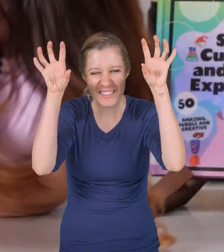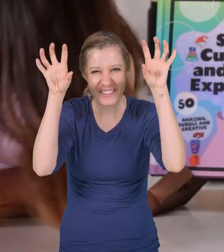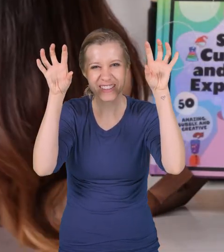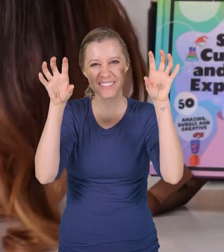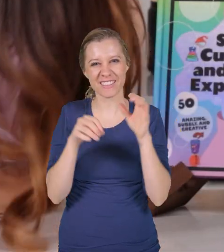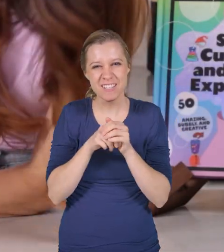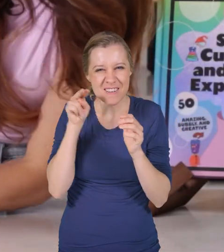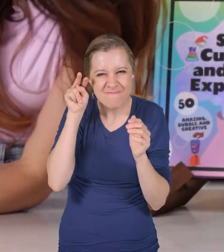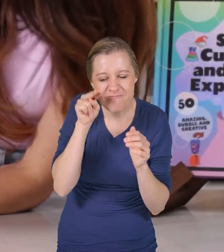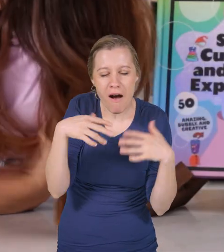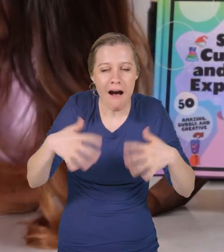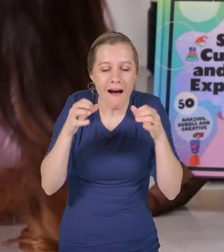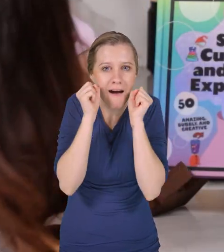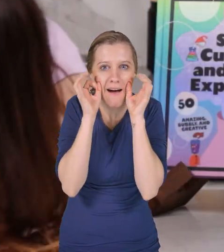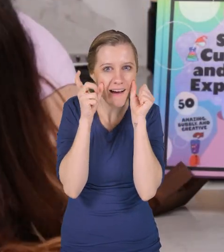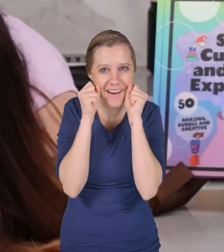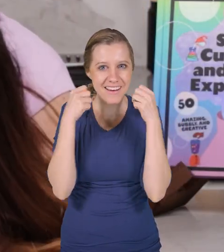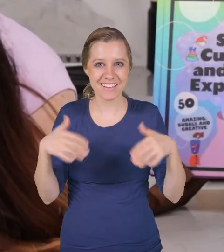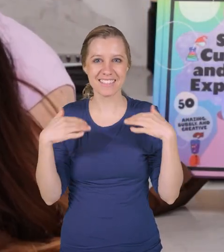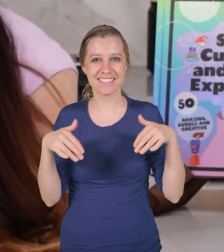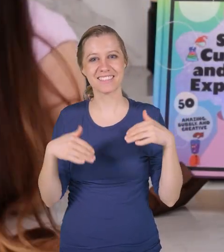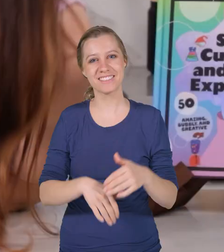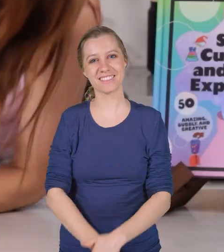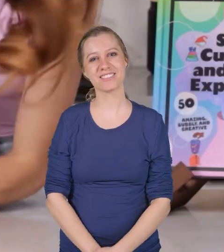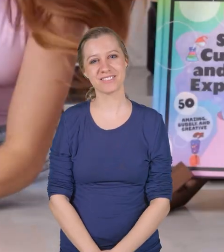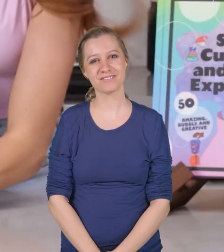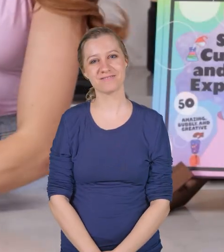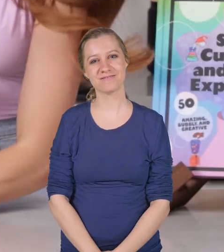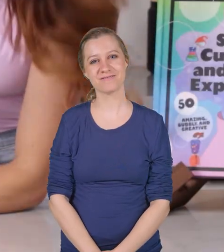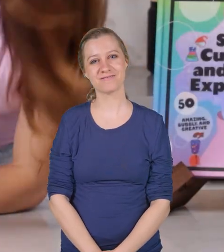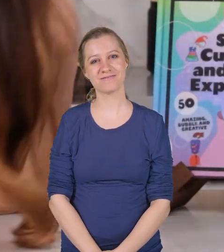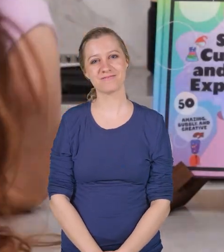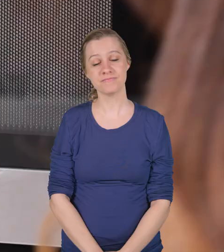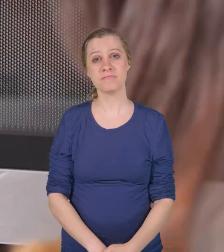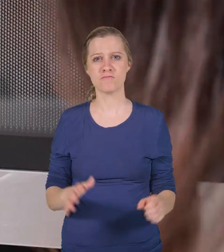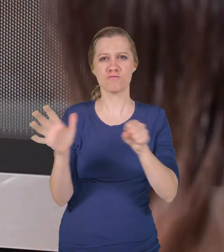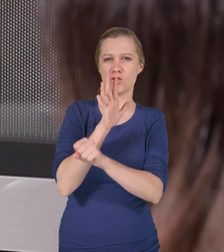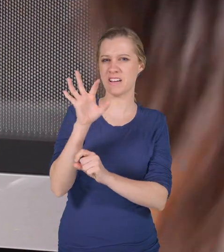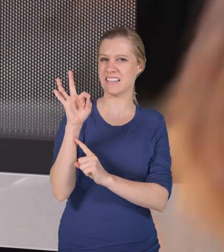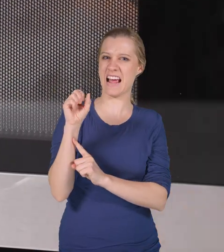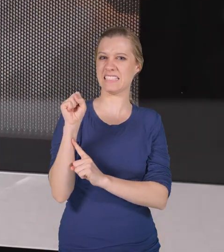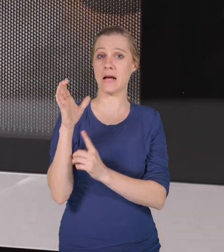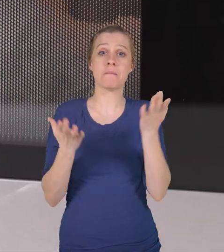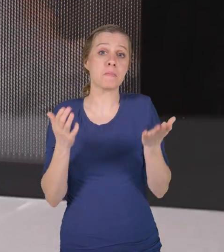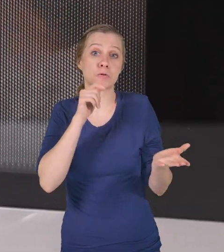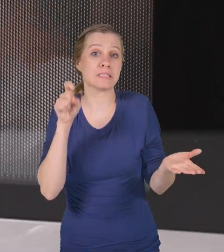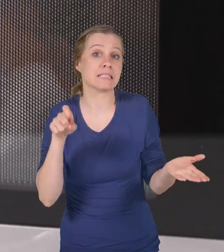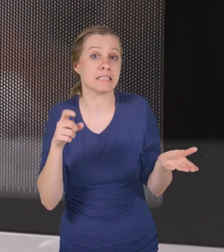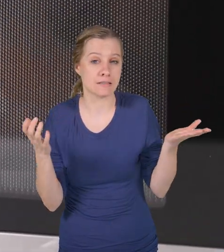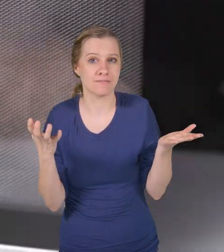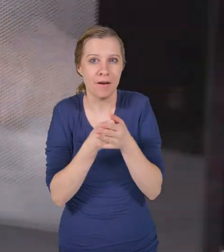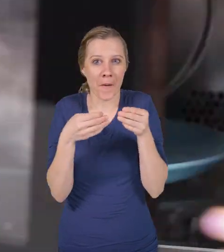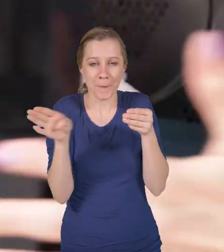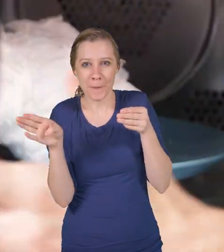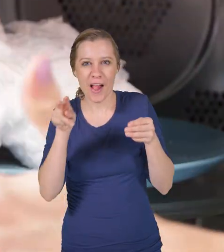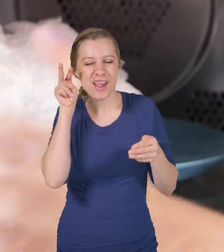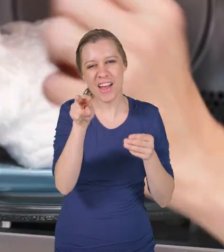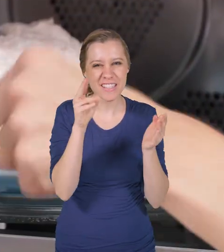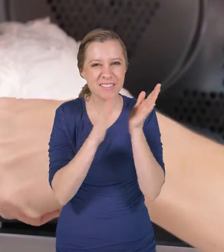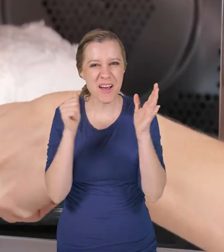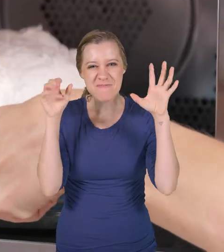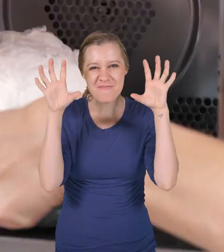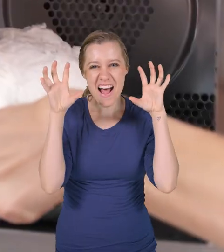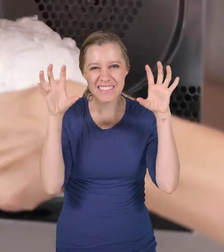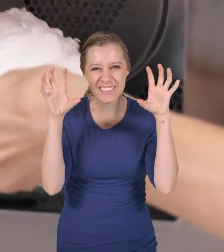happens, because it grows like a little soap monster and looks absolutely incredible. You may not need all 90 seconds,